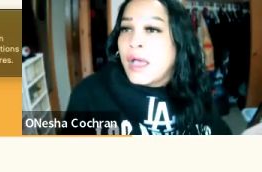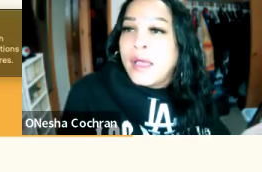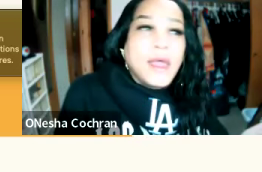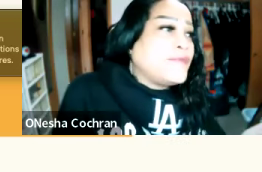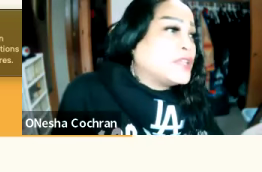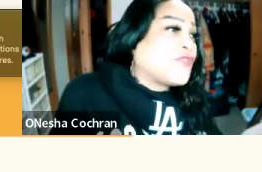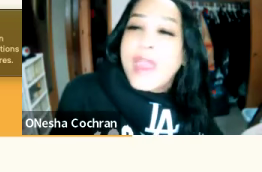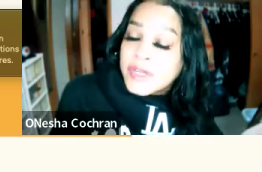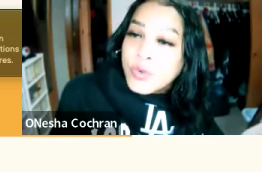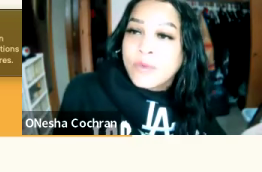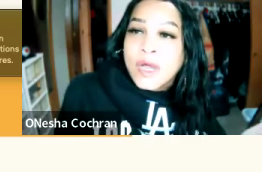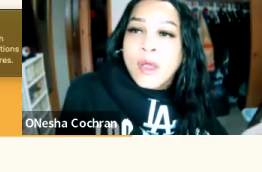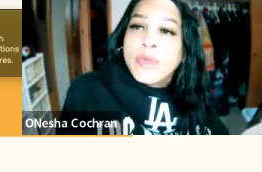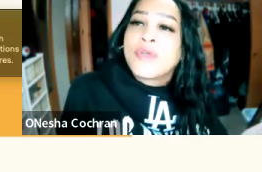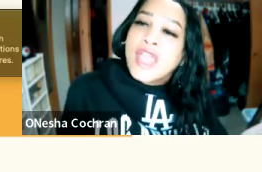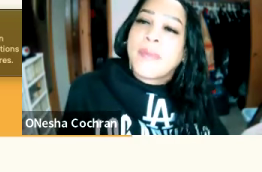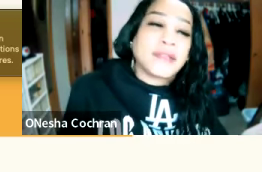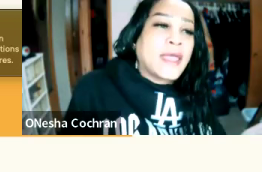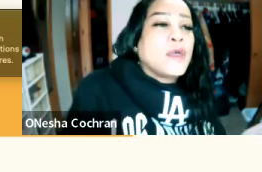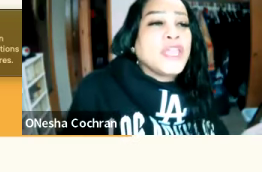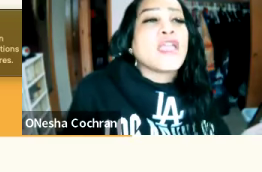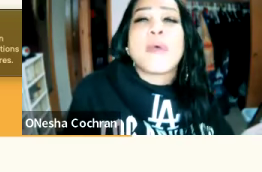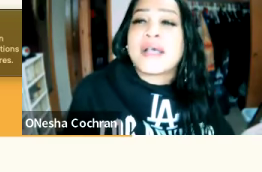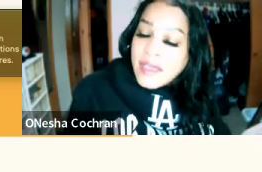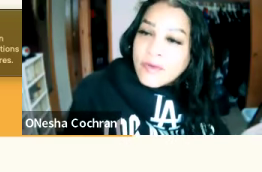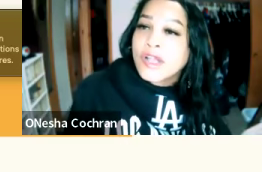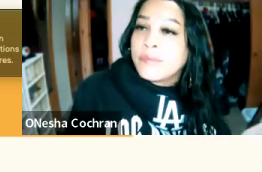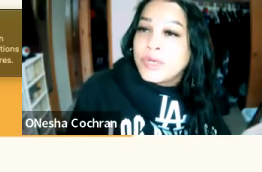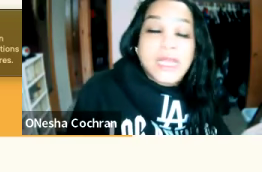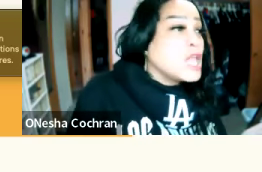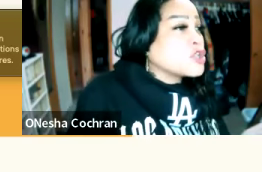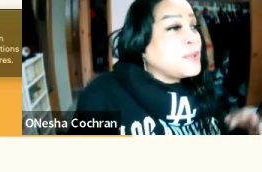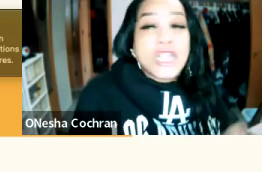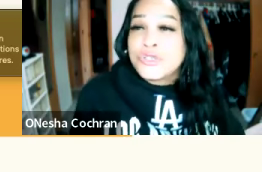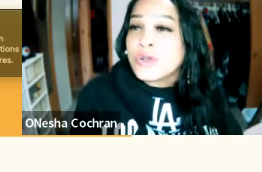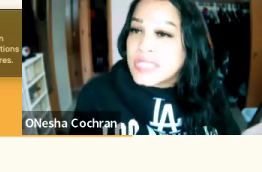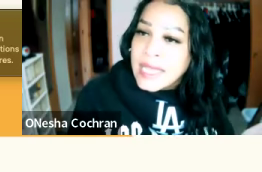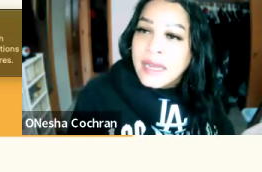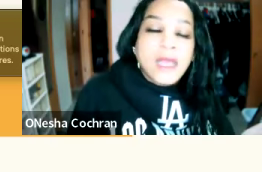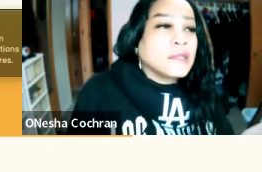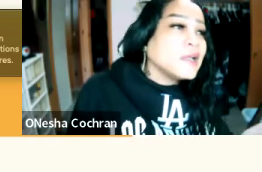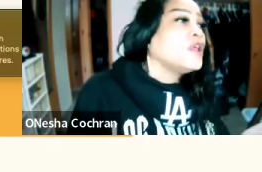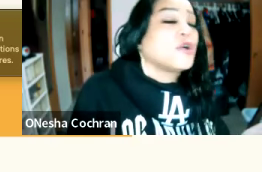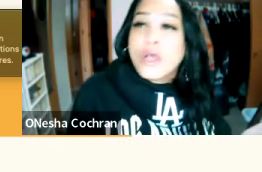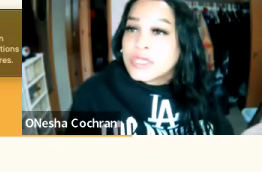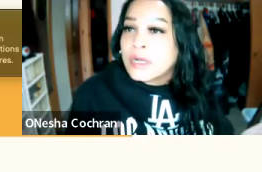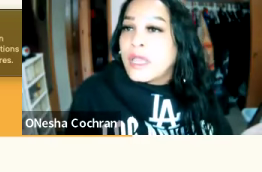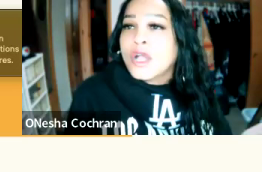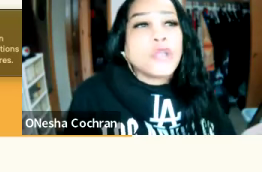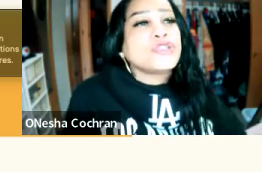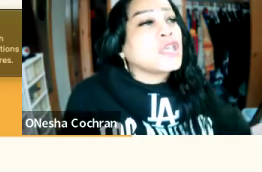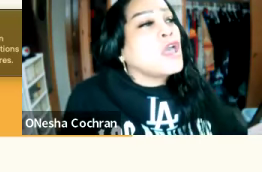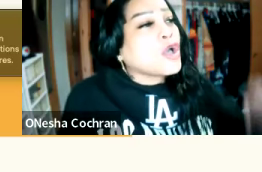another Forever 21. We don't care about that. We care about saving our community. So because you don't see it, look a little